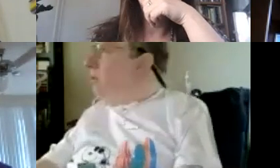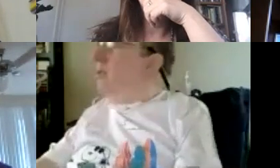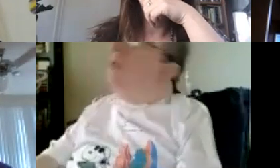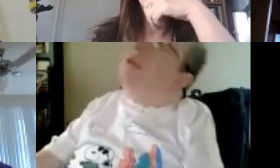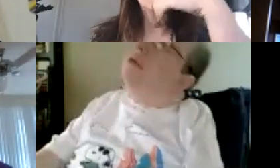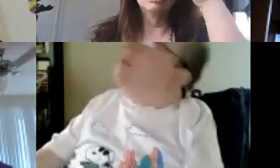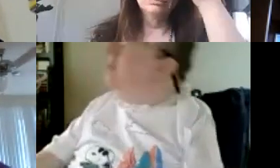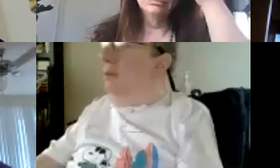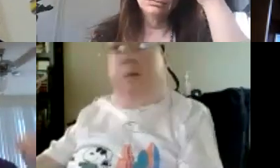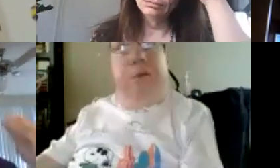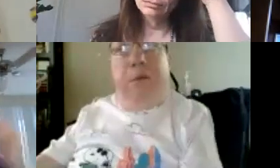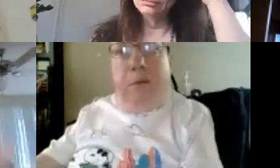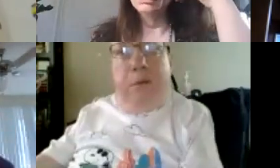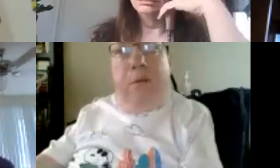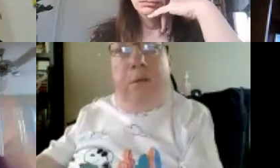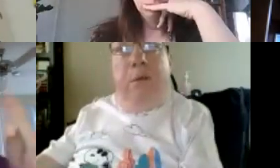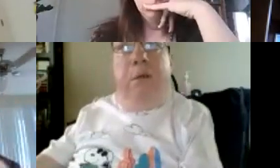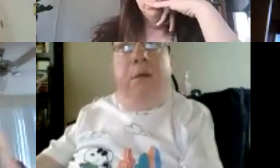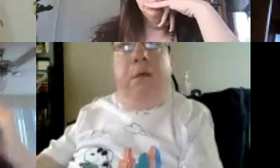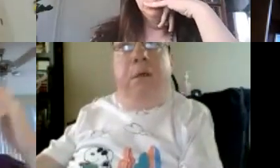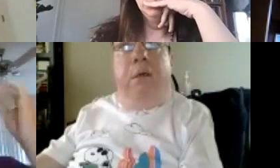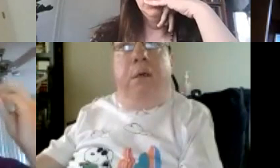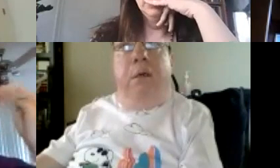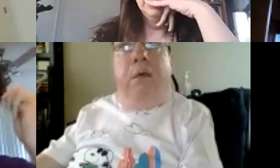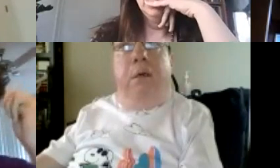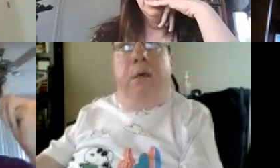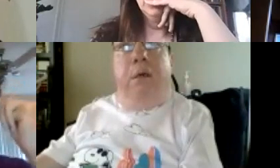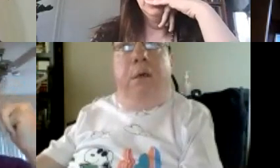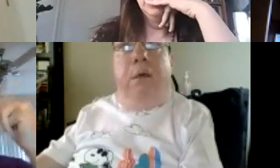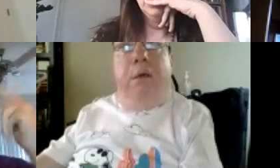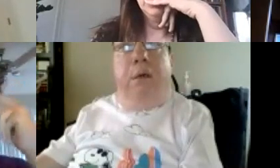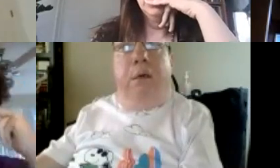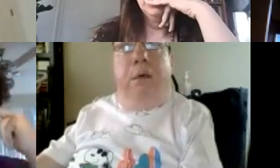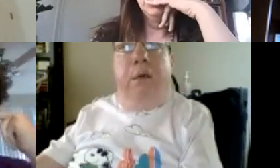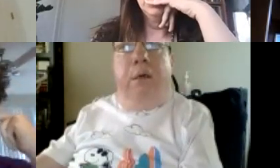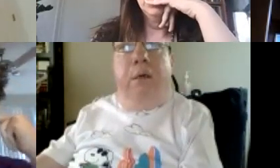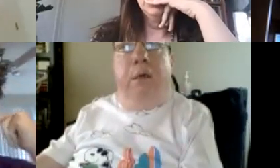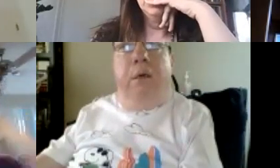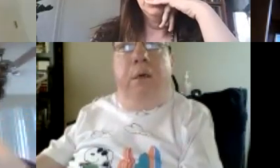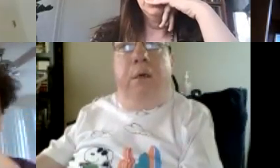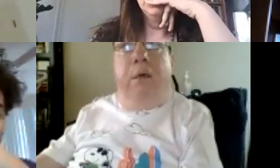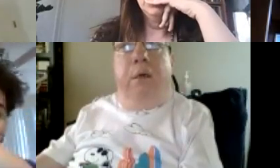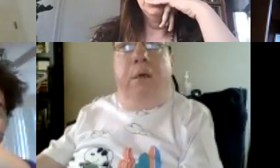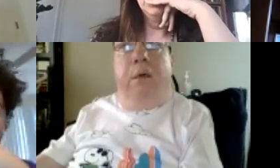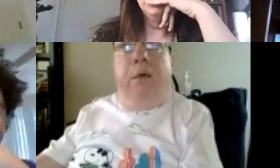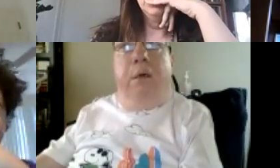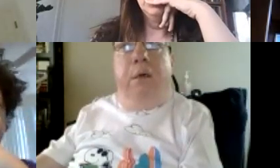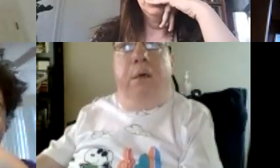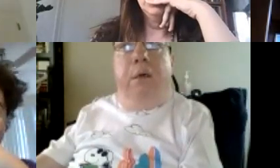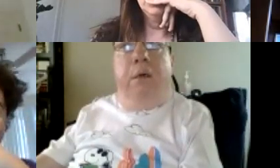So Darlene, did you say saddlebags in Tucson? Saddlebrook